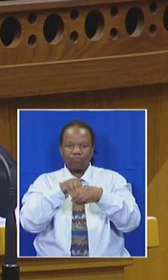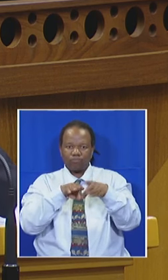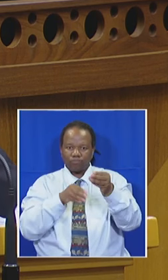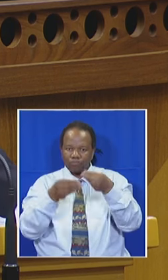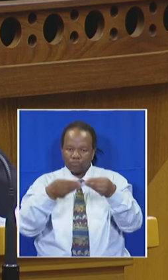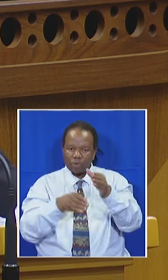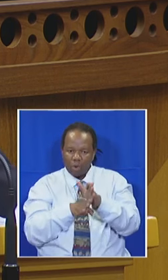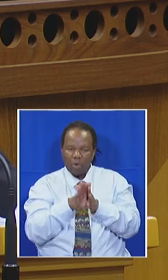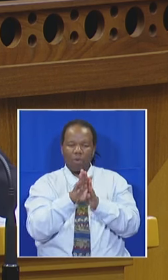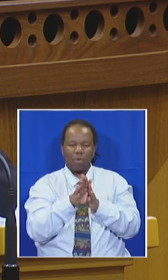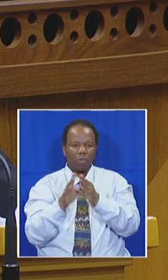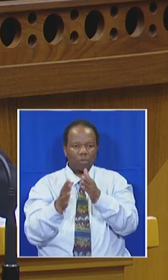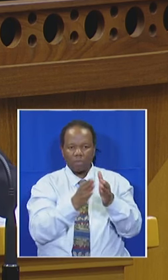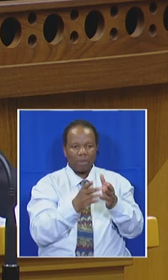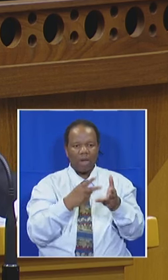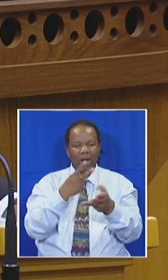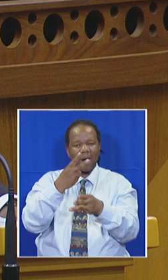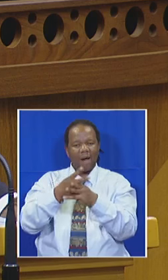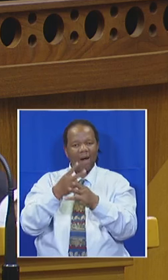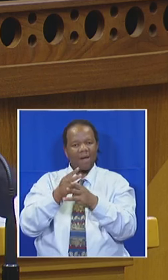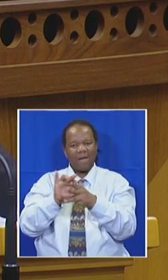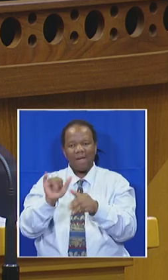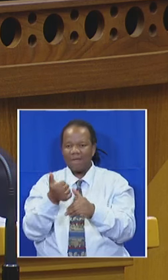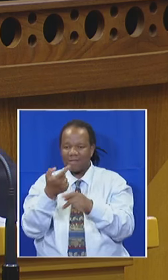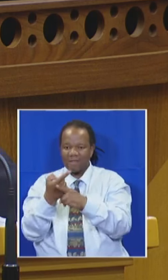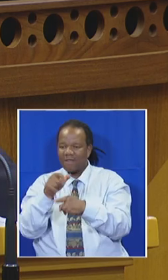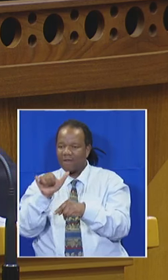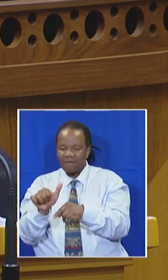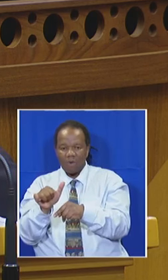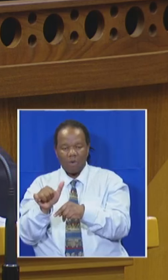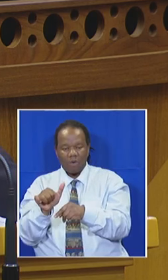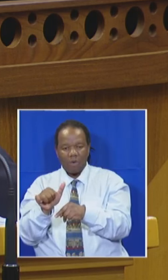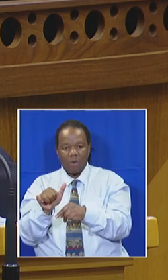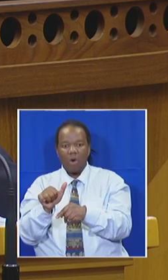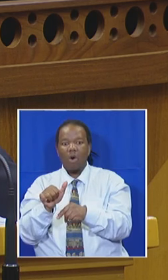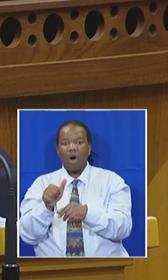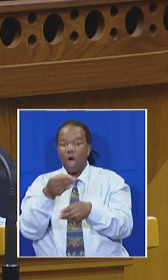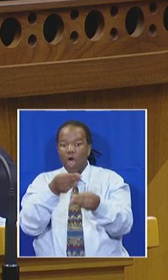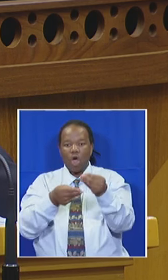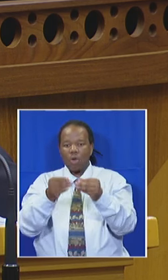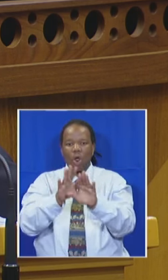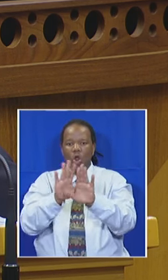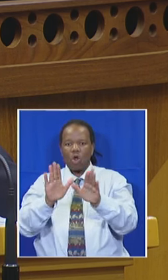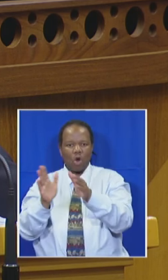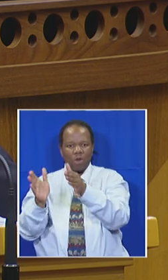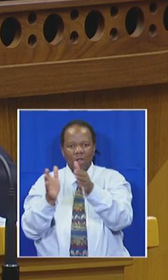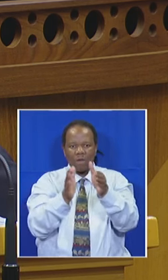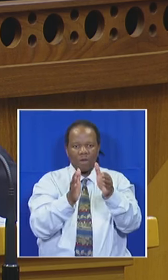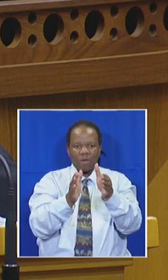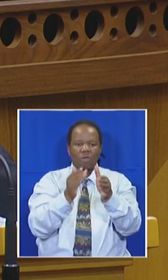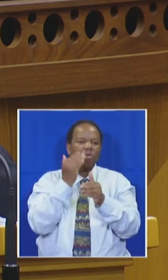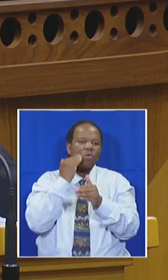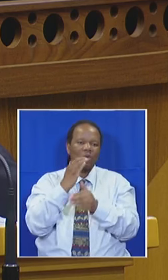to de-racialize economic activities away from the usual urban centers